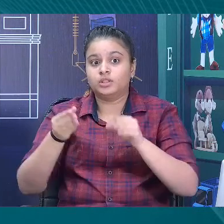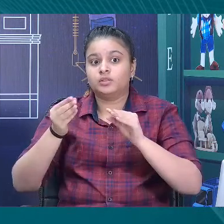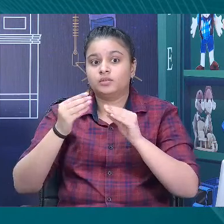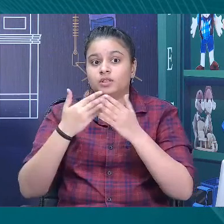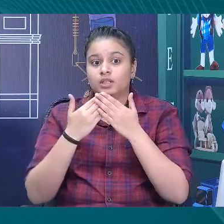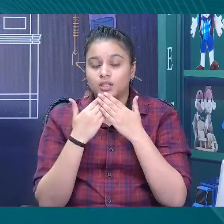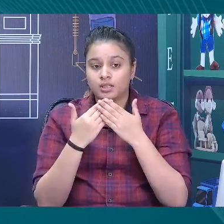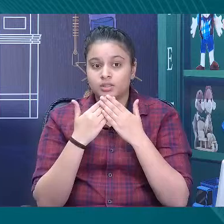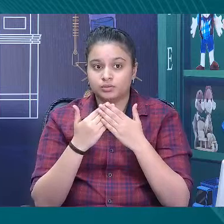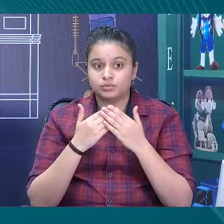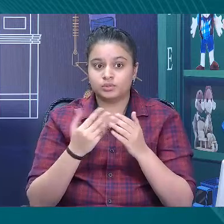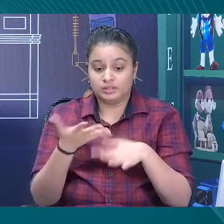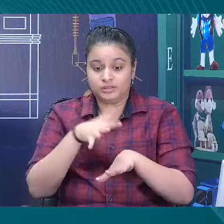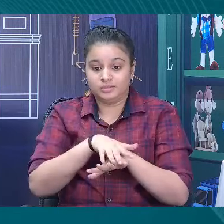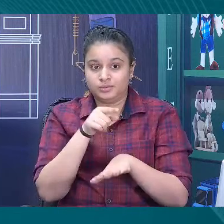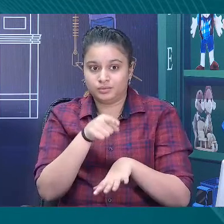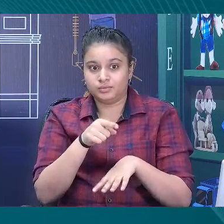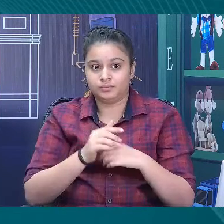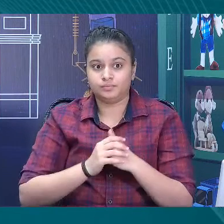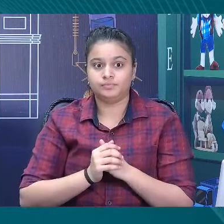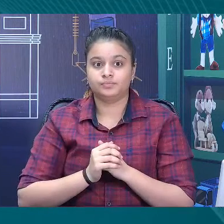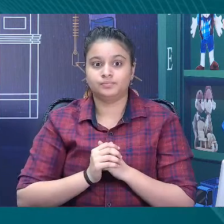inclusivity.